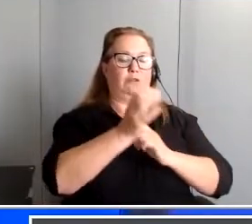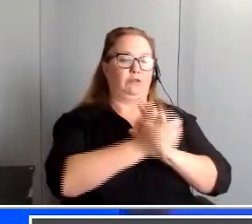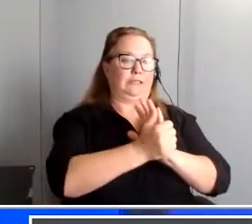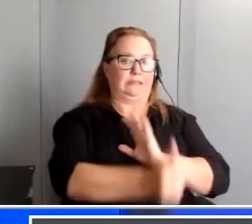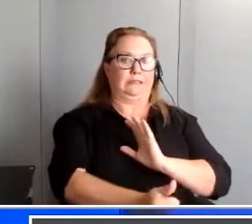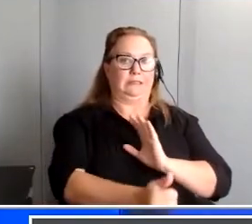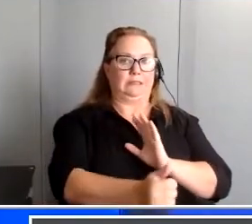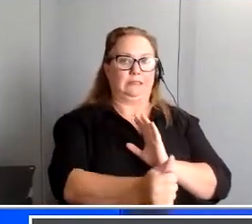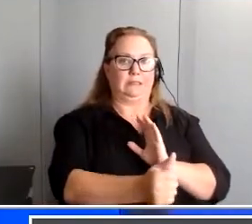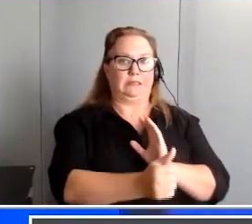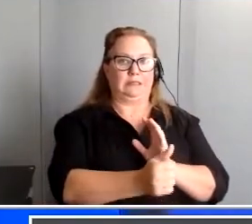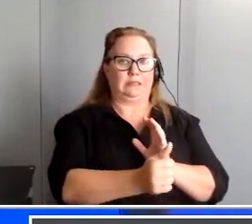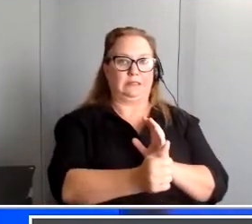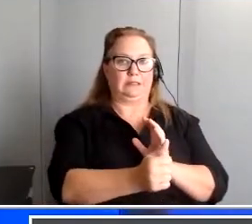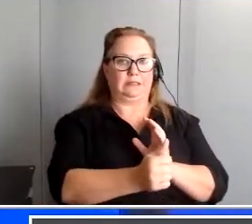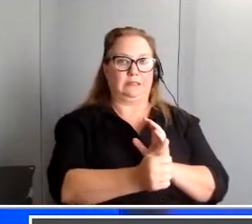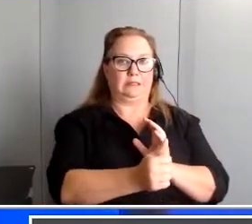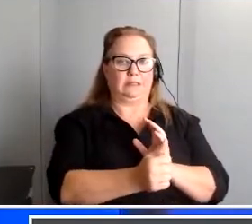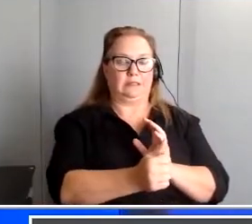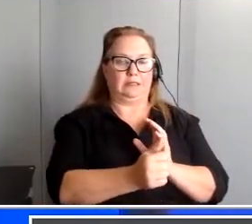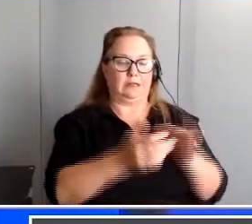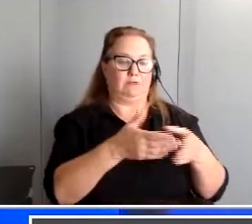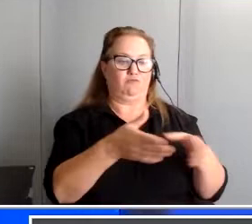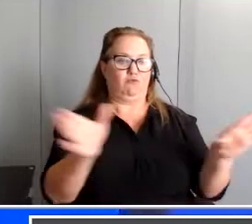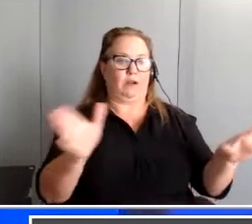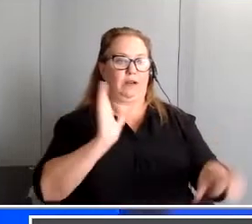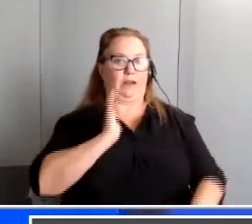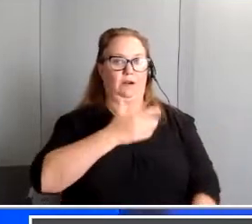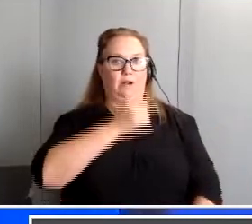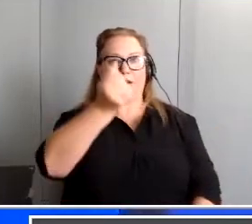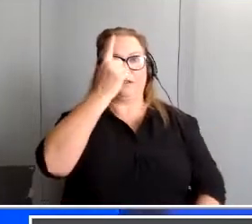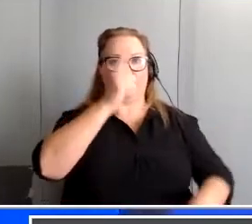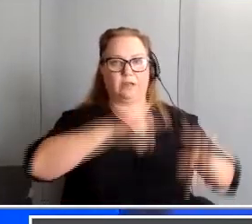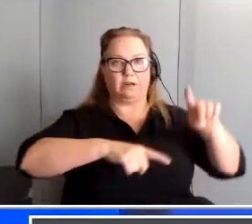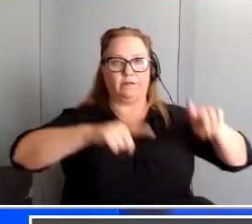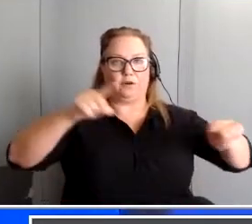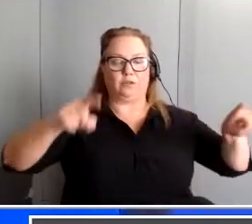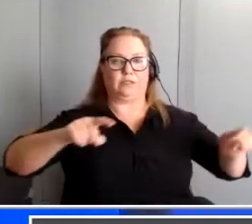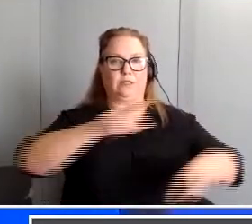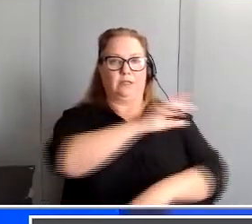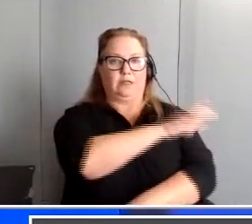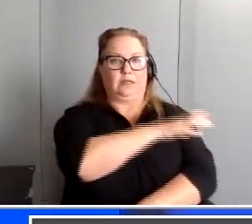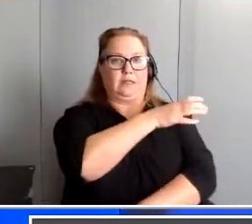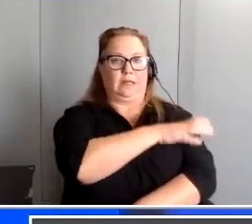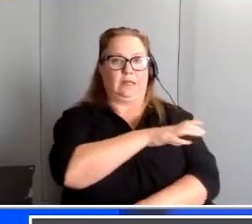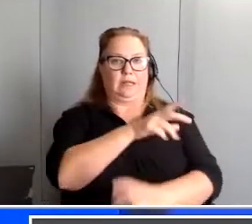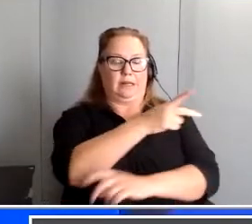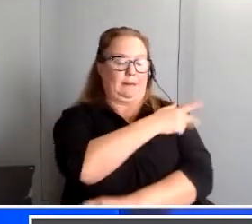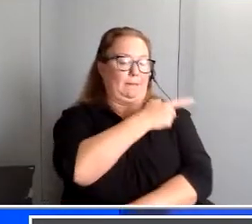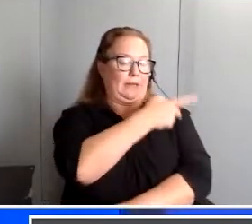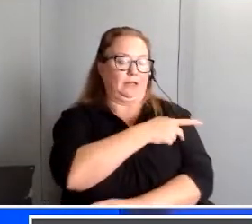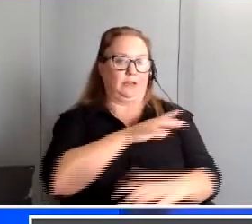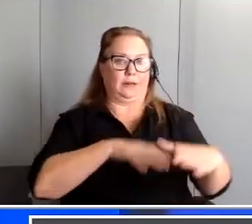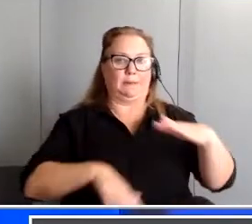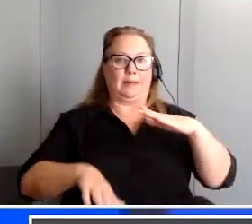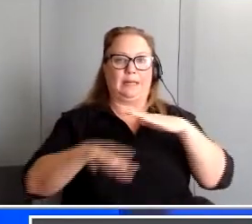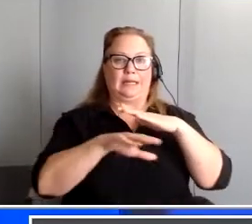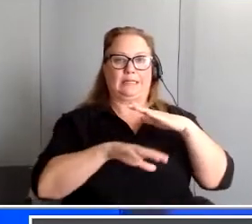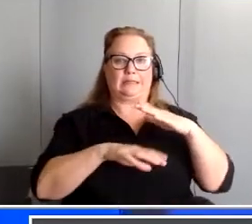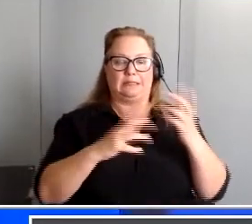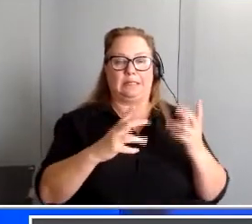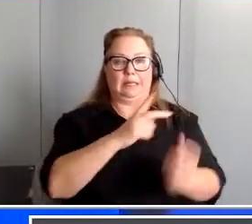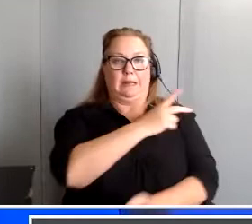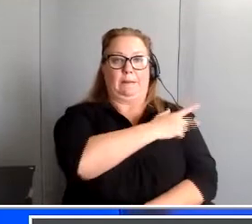and very broad in our understanding of our diverse client patient base. And I think for patients, we